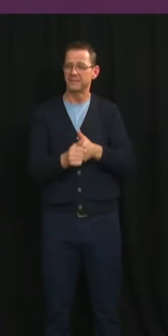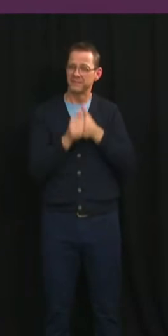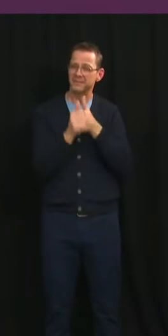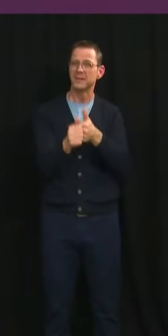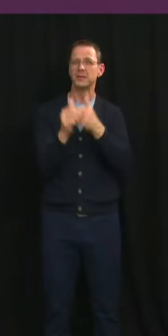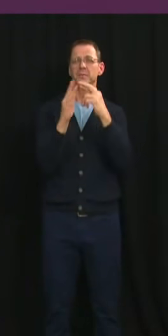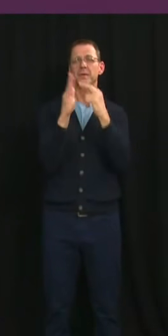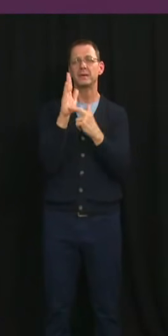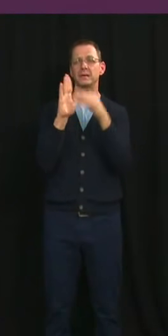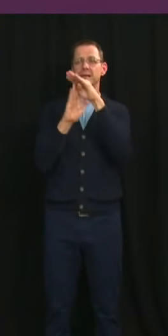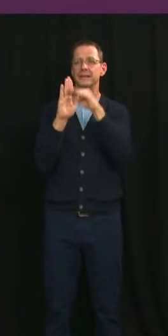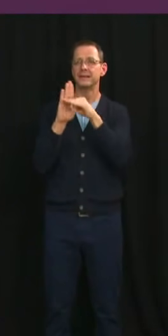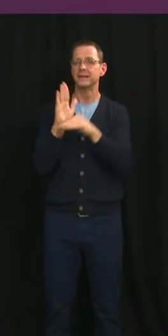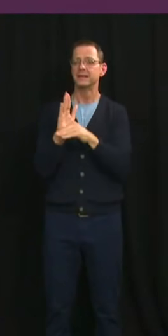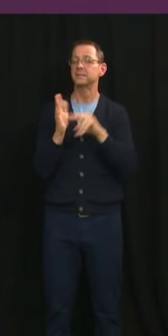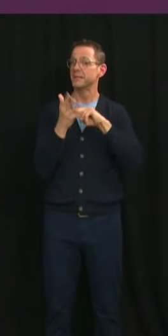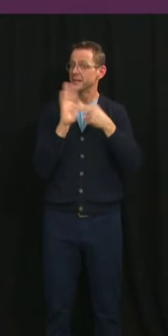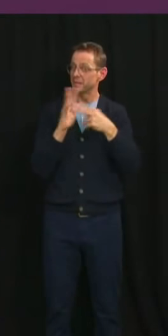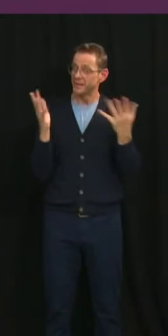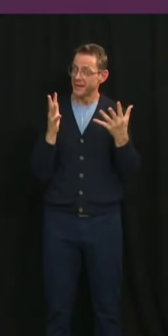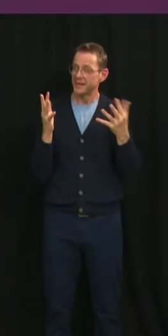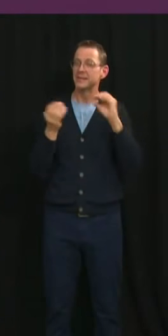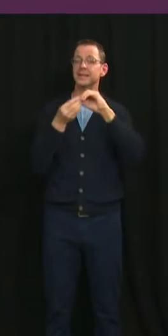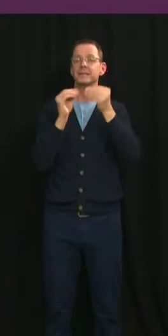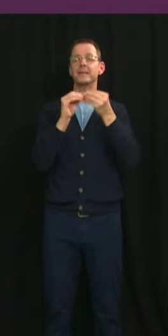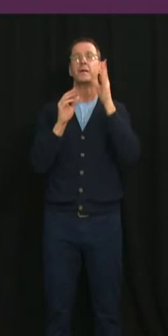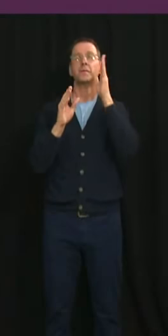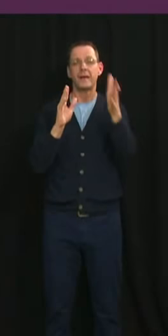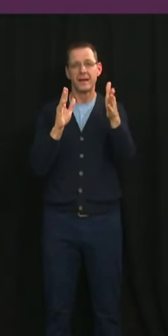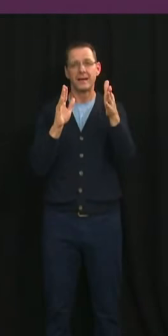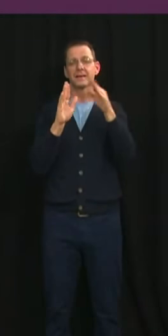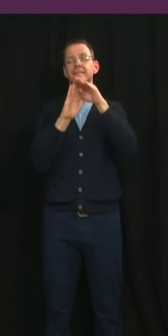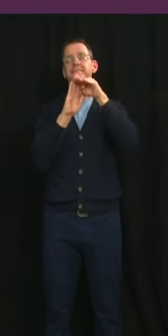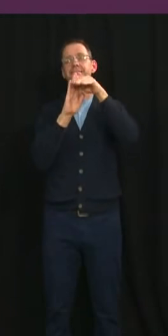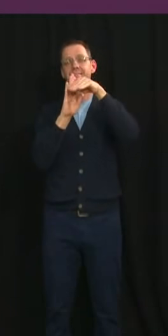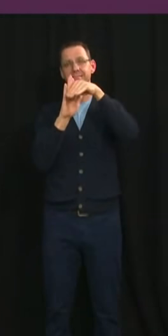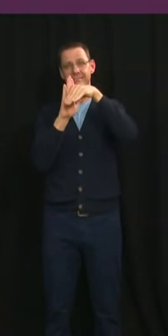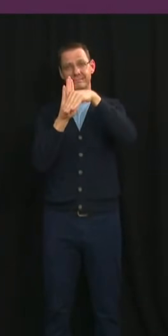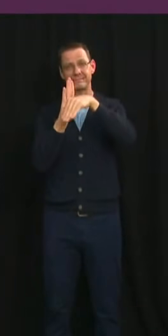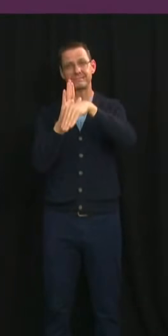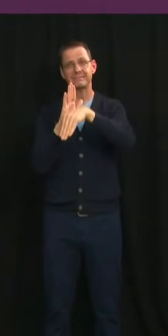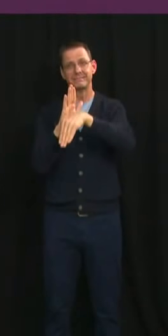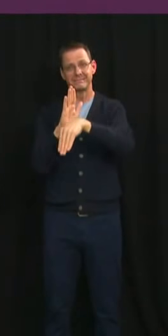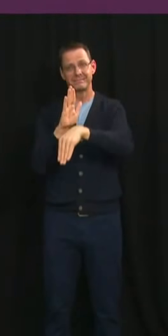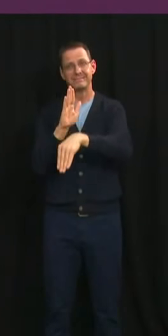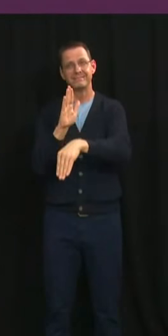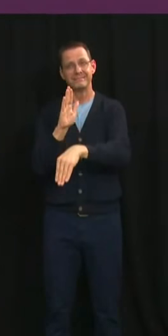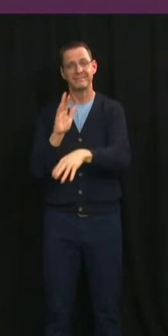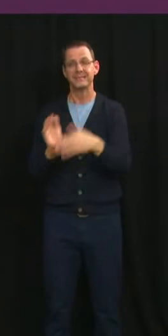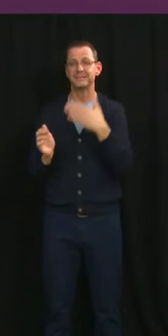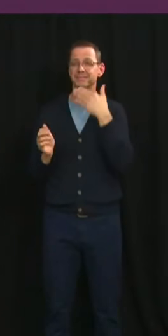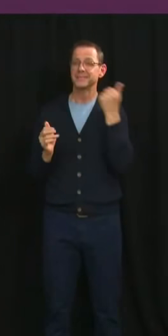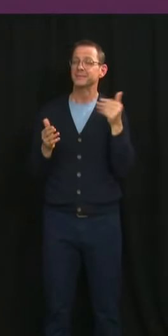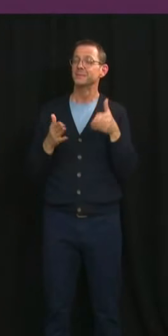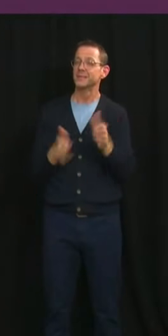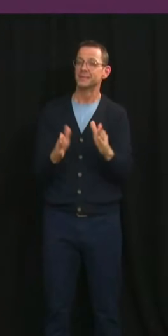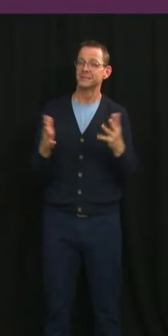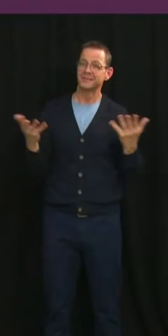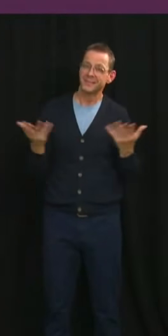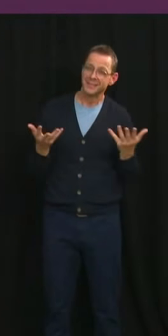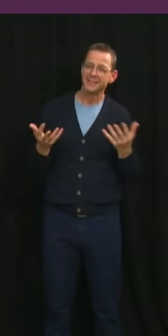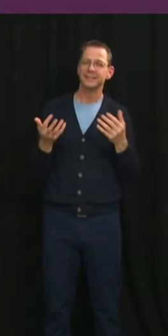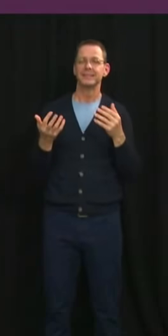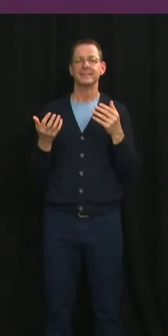interactions across society, we stop the spread. It is our best path to reducing spread in the short term, while